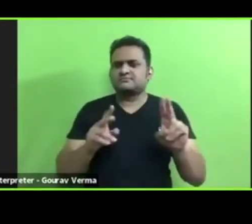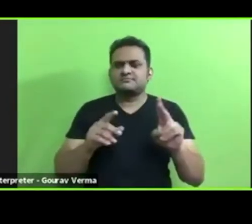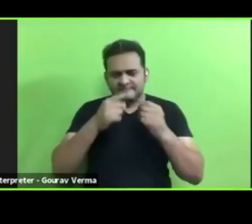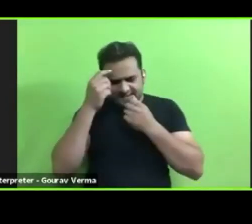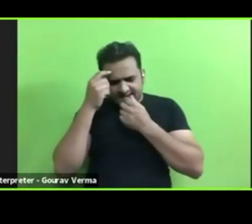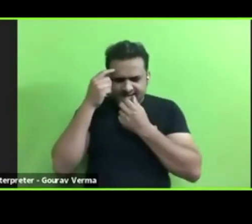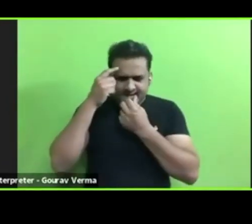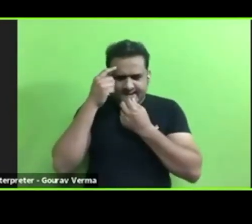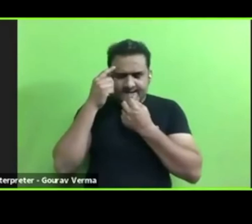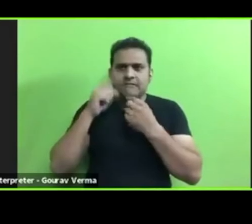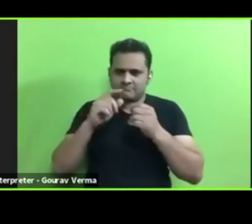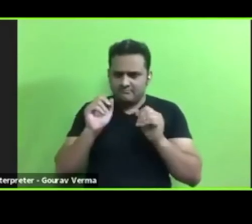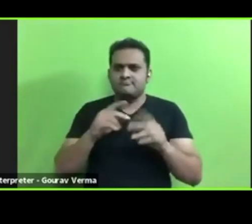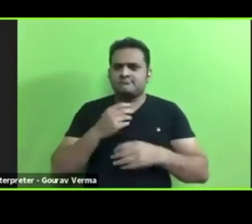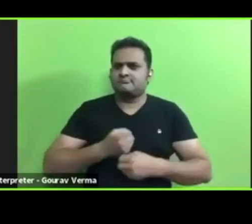themselves.